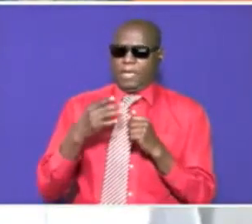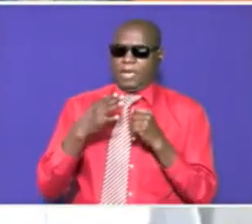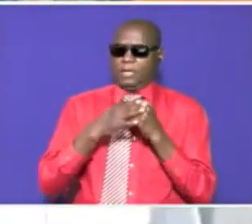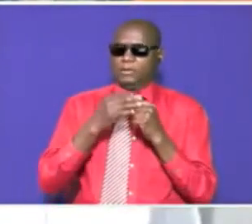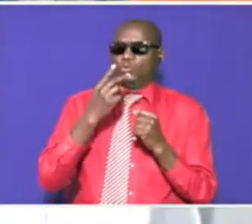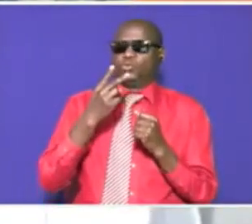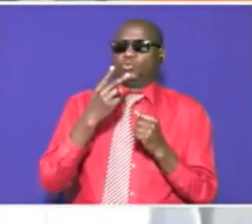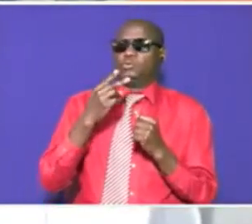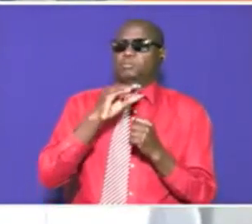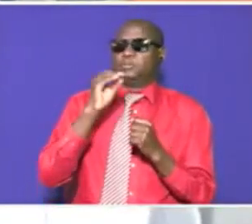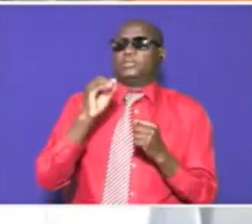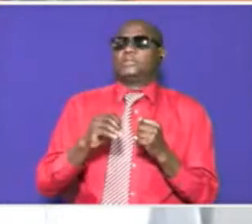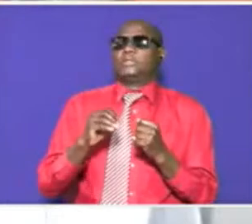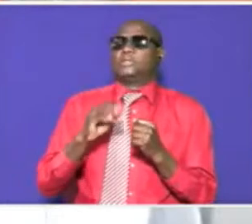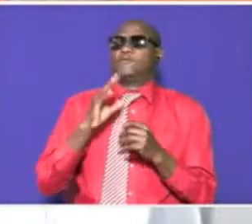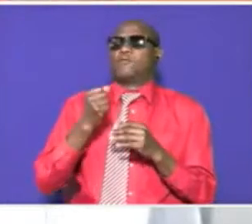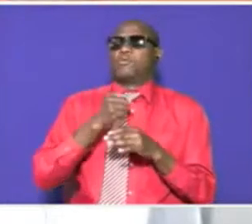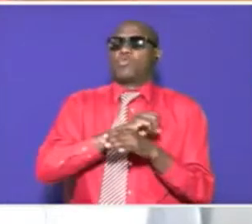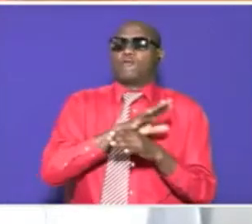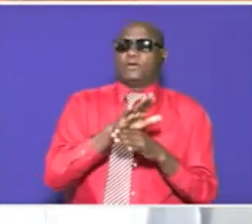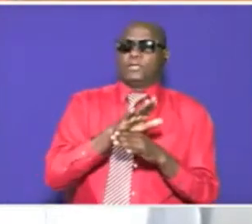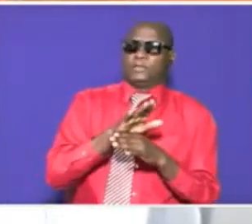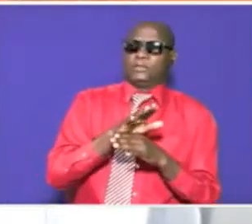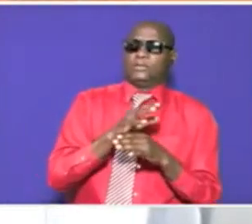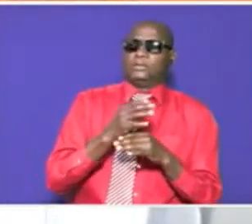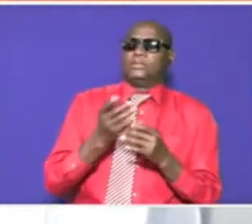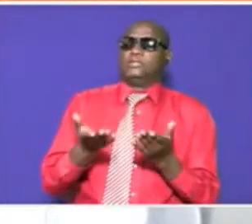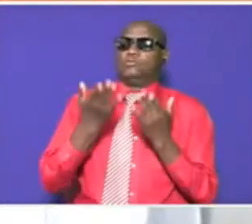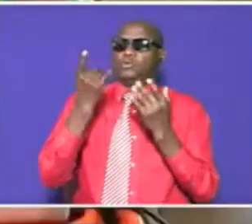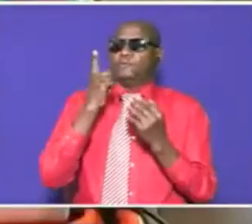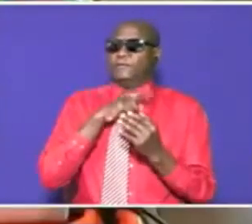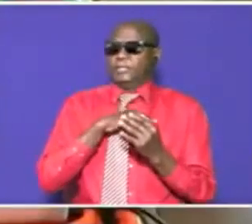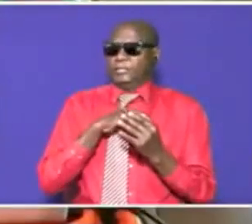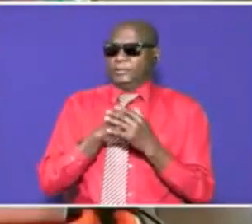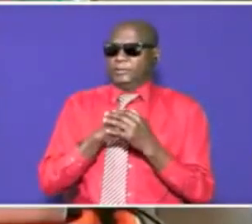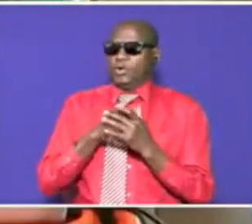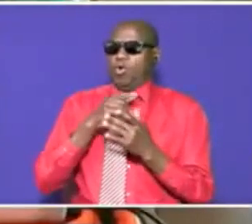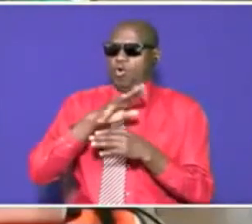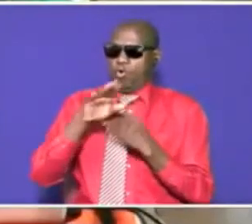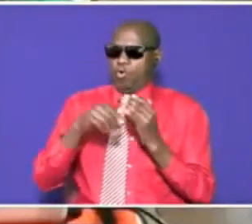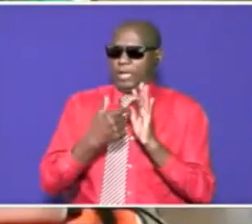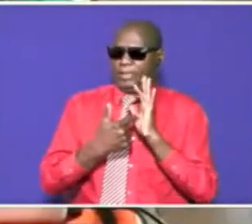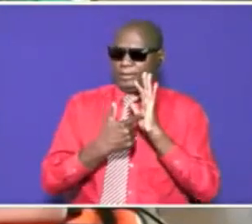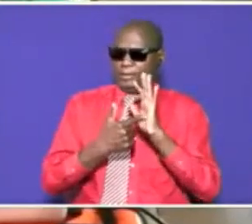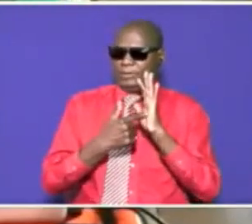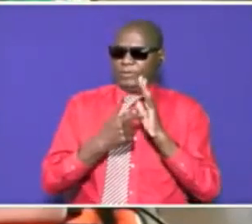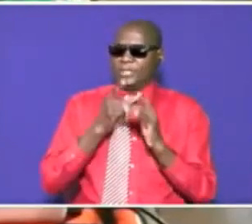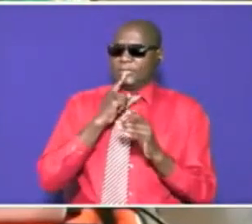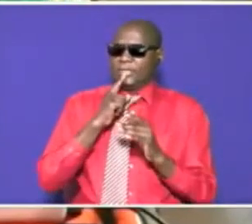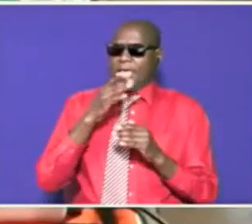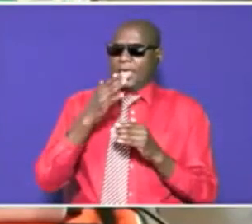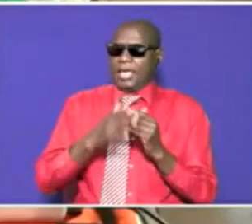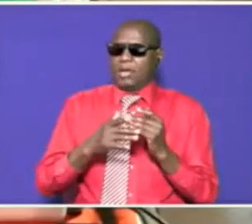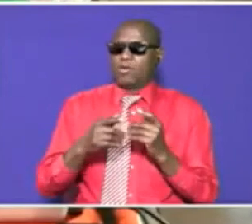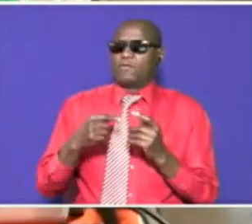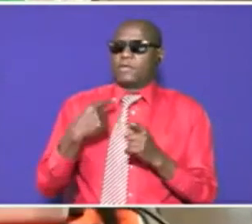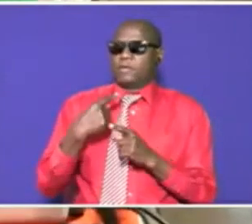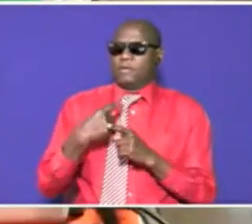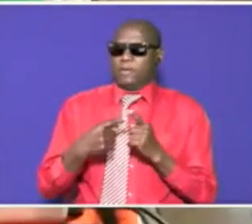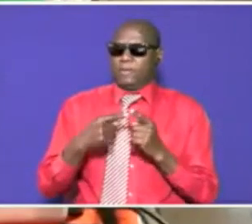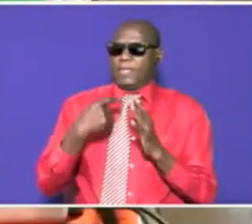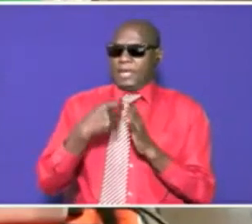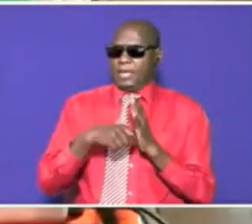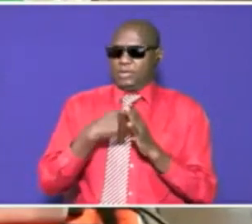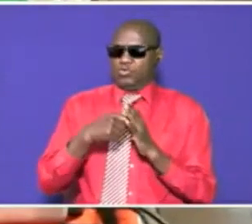recovery from the COVID-19 crisis. He said given the projections, all indications are that by the end of the year, the industry